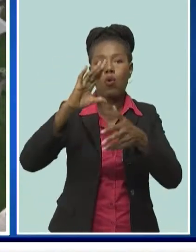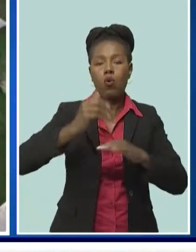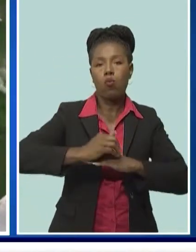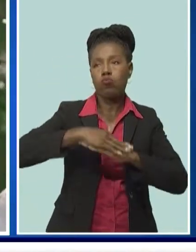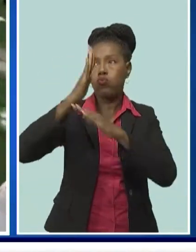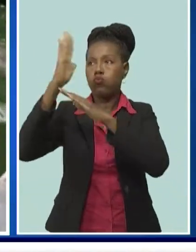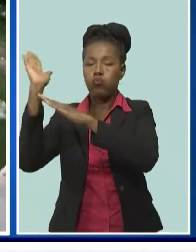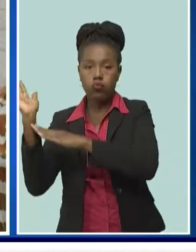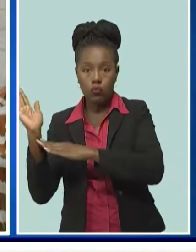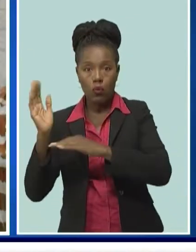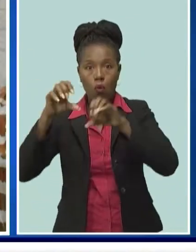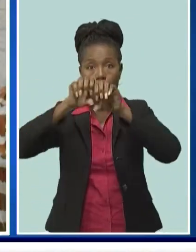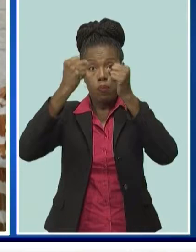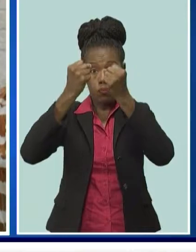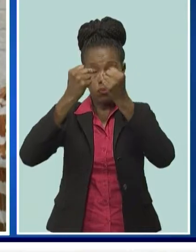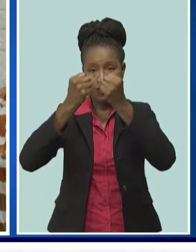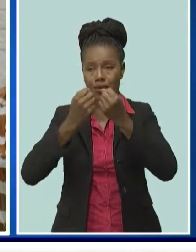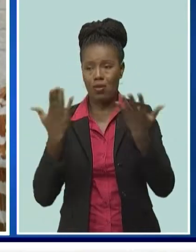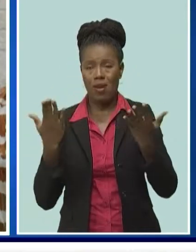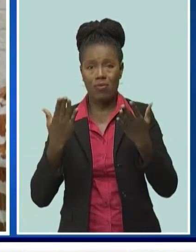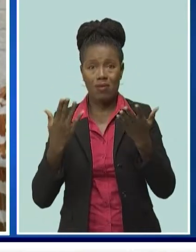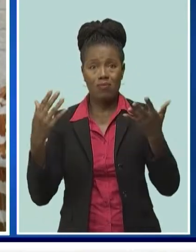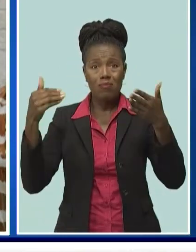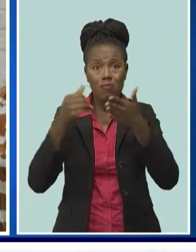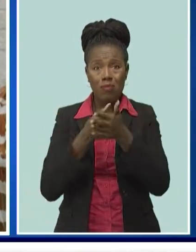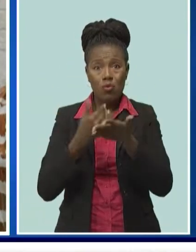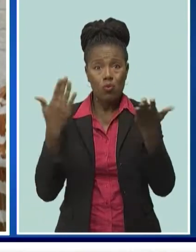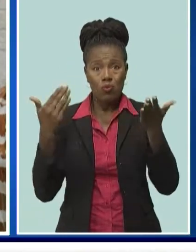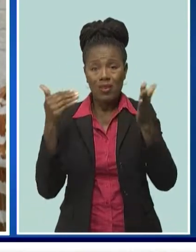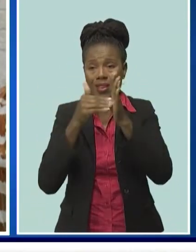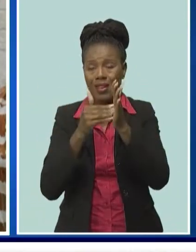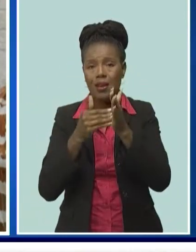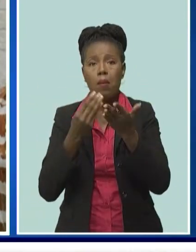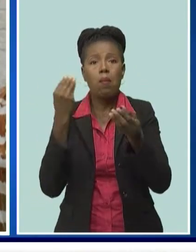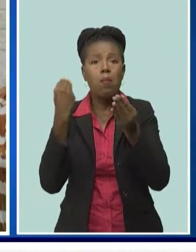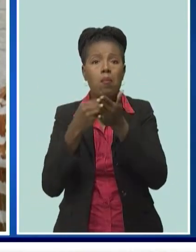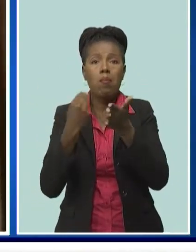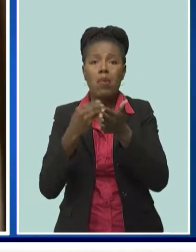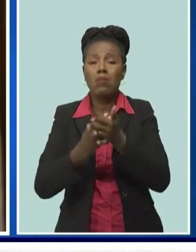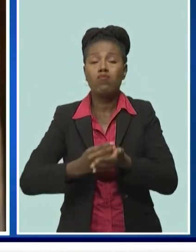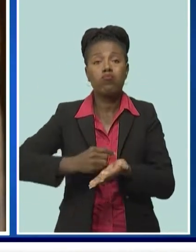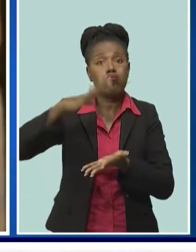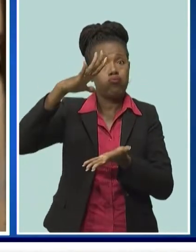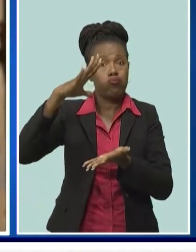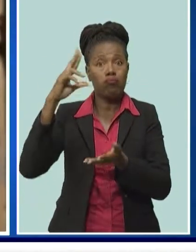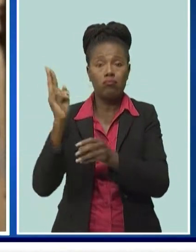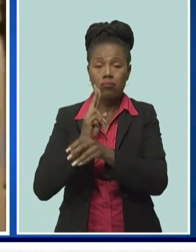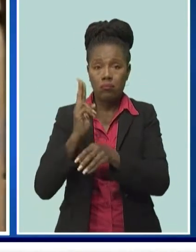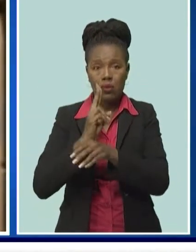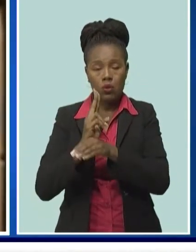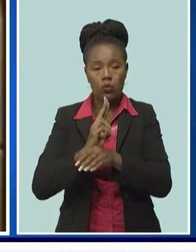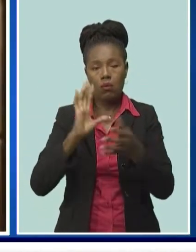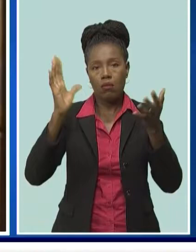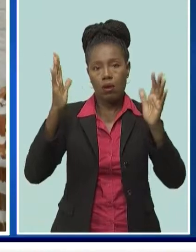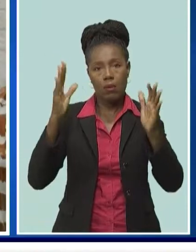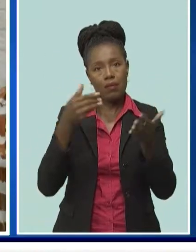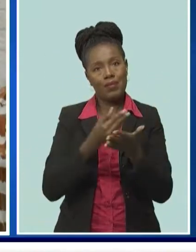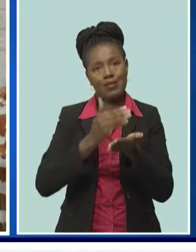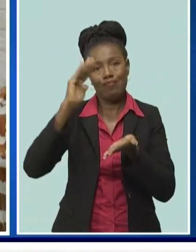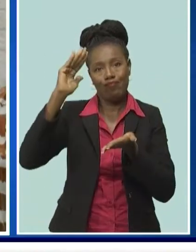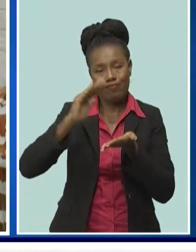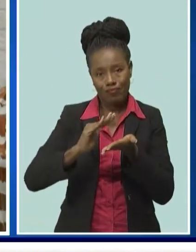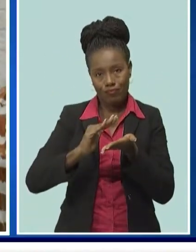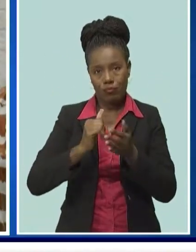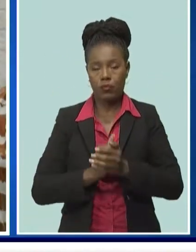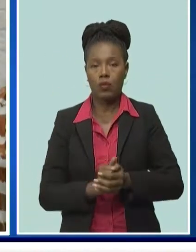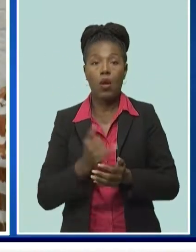or replace rafters. And whether we like it or not, if you lose a roof or part of your roof, then you know what happens? The internal parts get damaged,